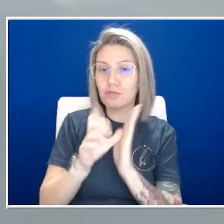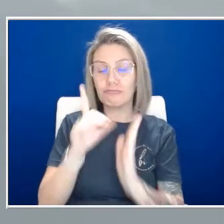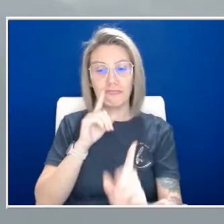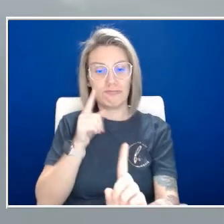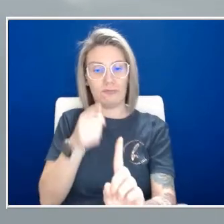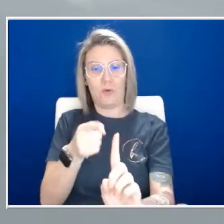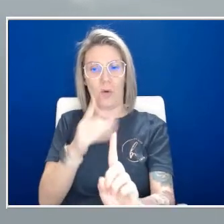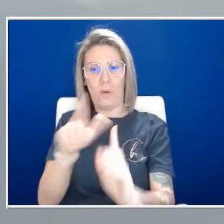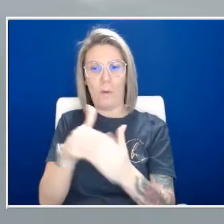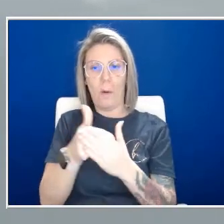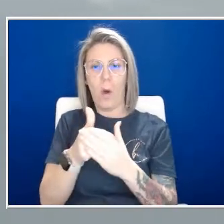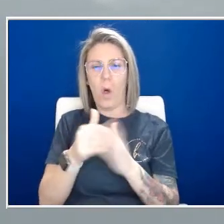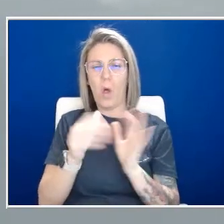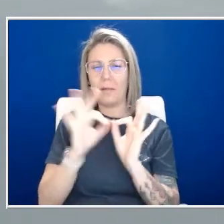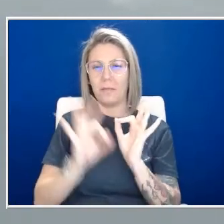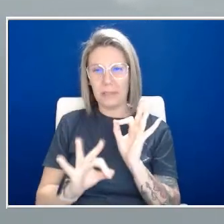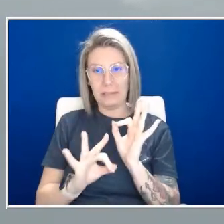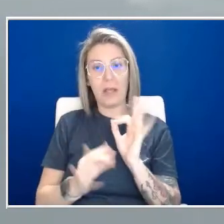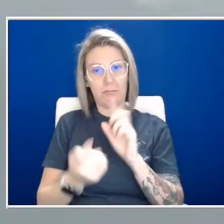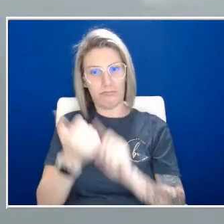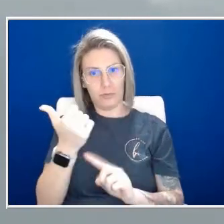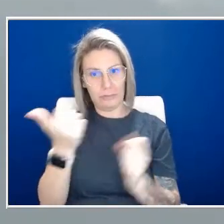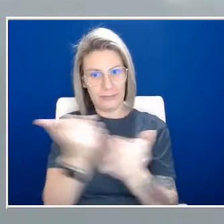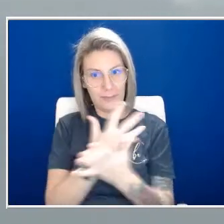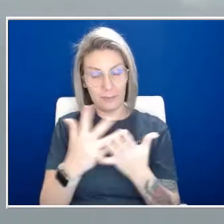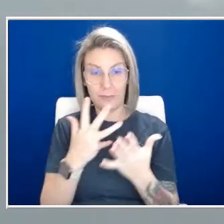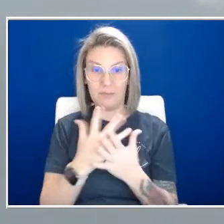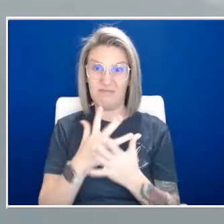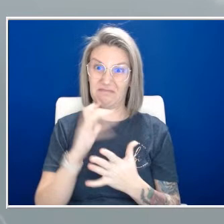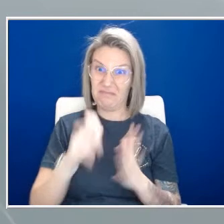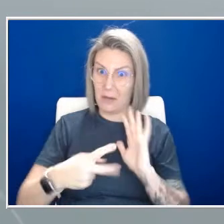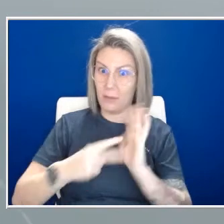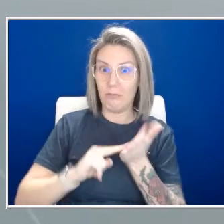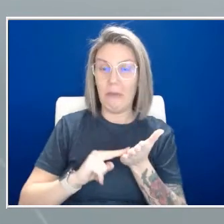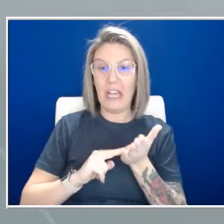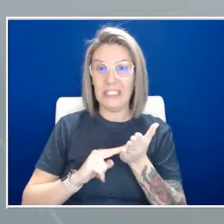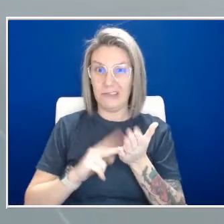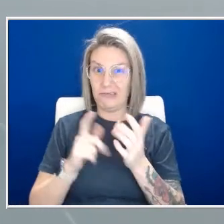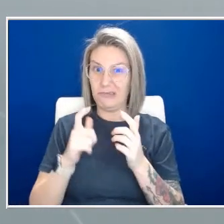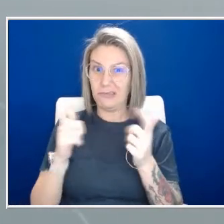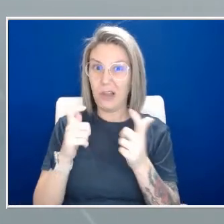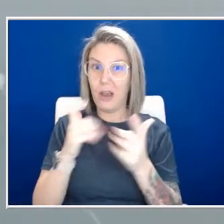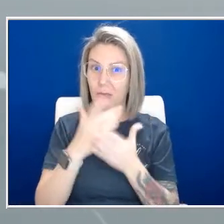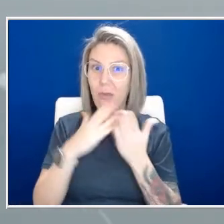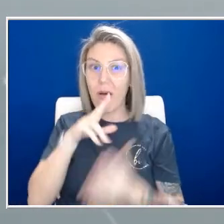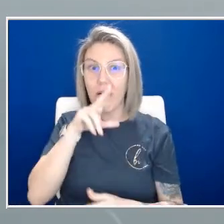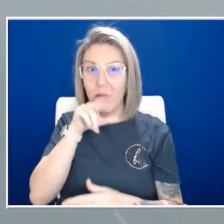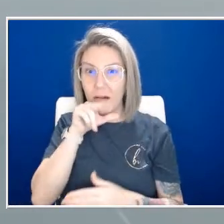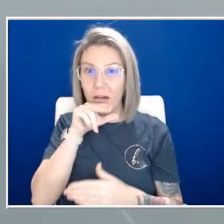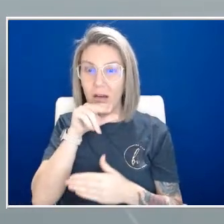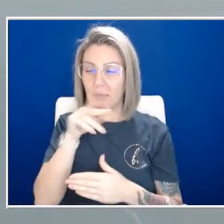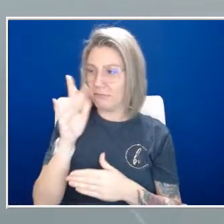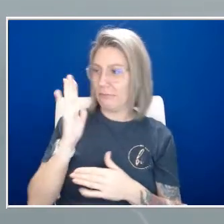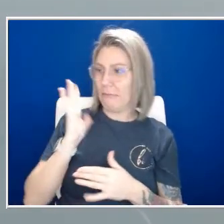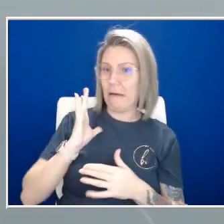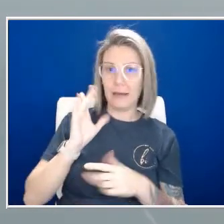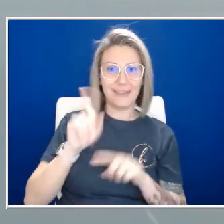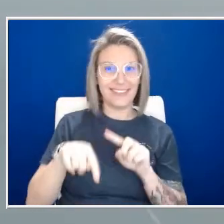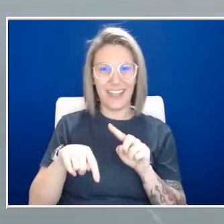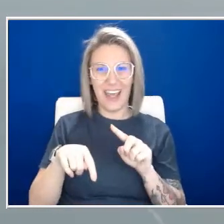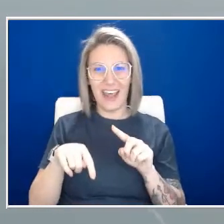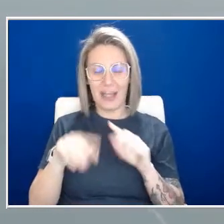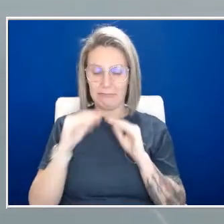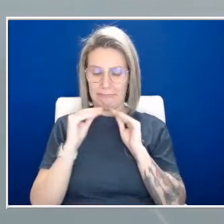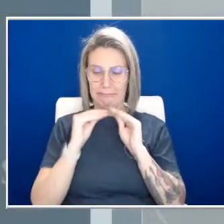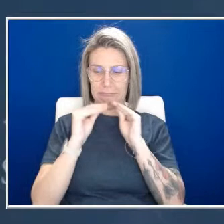in her case that was removing a large part of her tongue. In the past we didn't have the ability to rebuild the tongue, and of course people had a